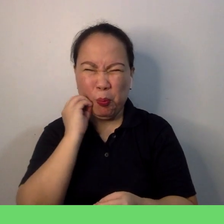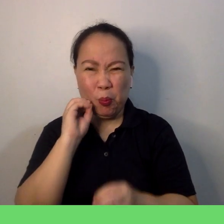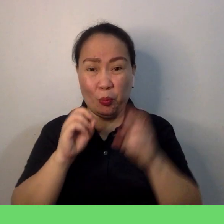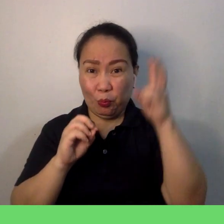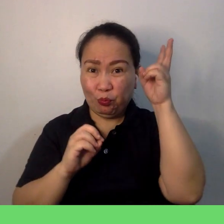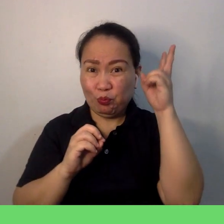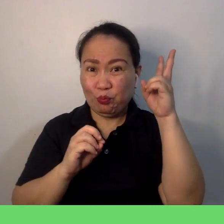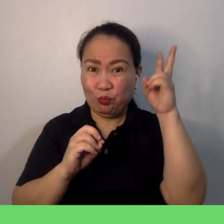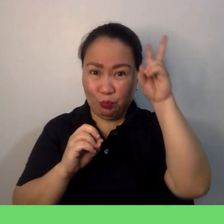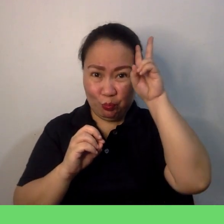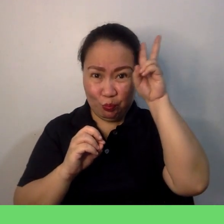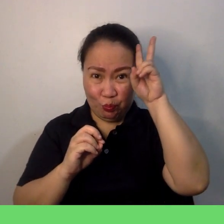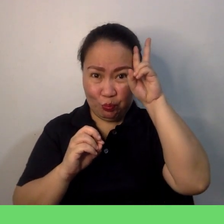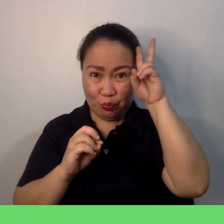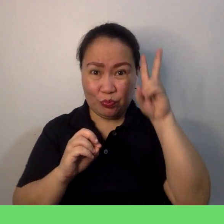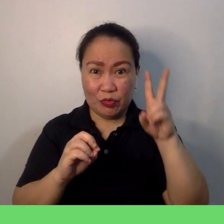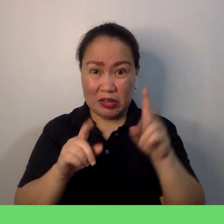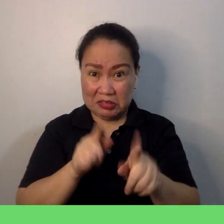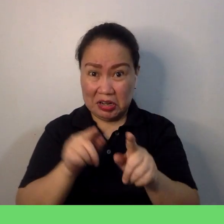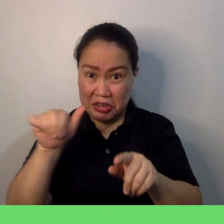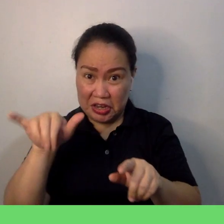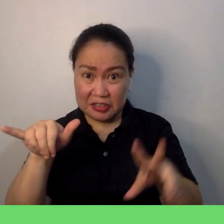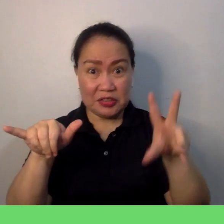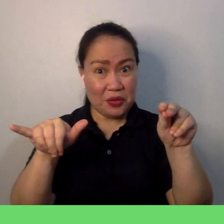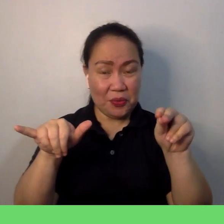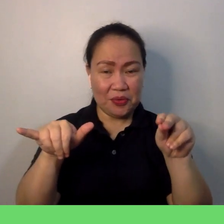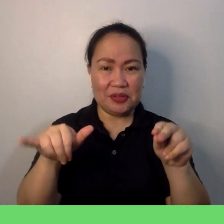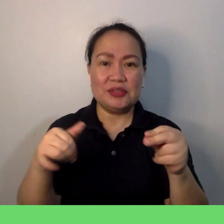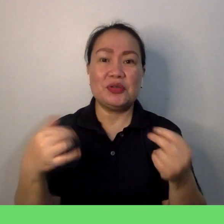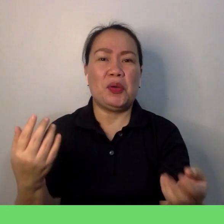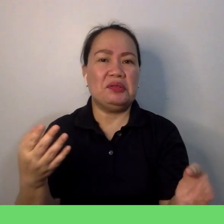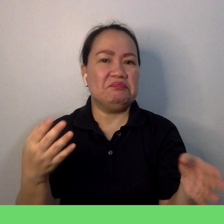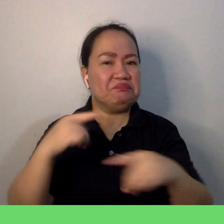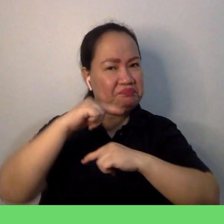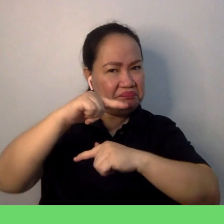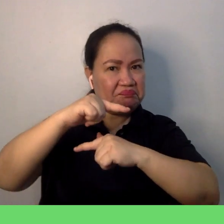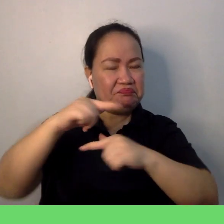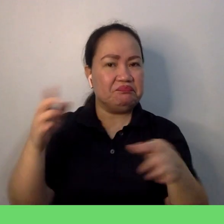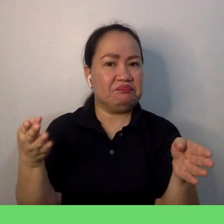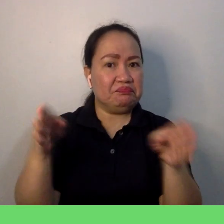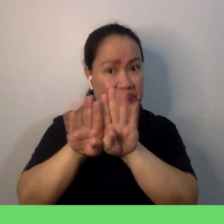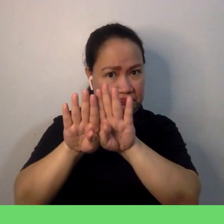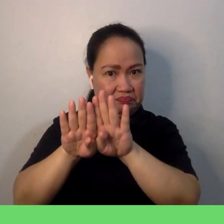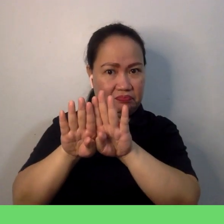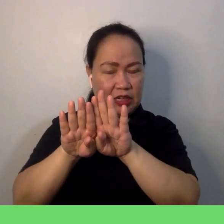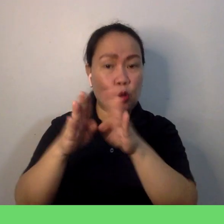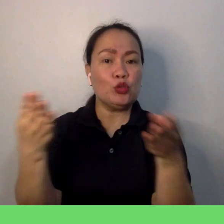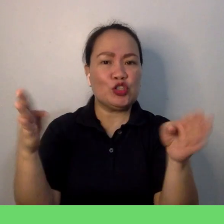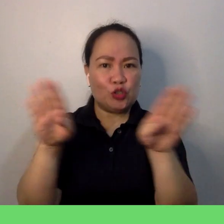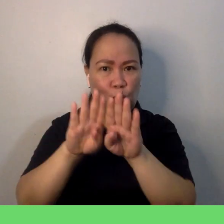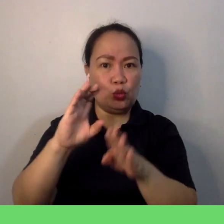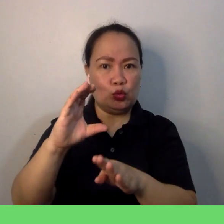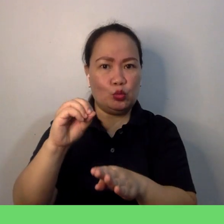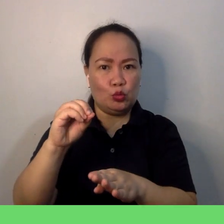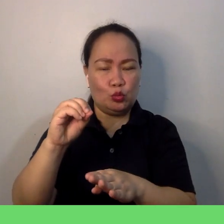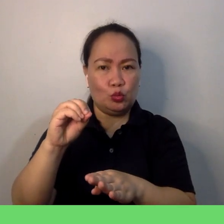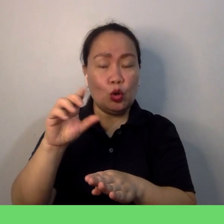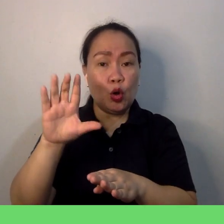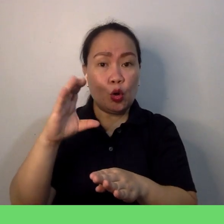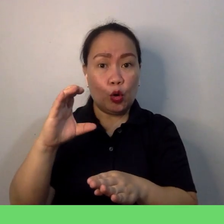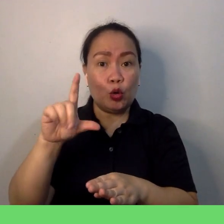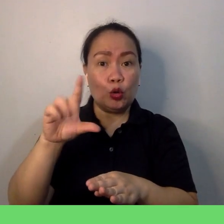a vegetable? So, this is answerable by yes or no. So, limited po yung sagot natin dito. So, this